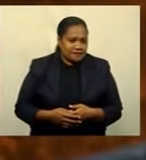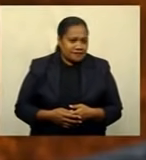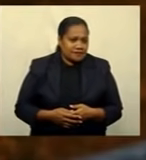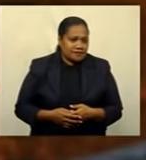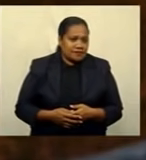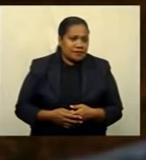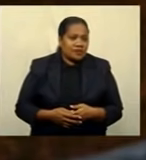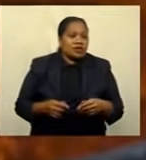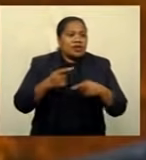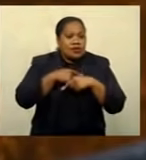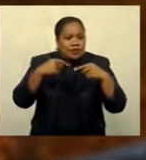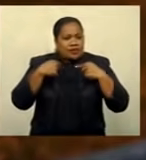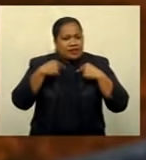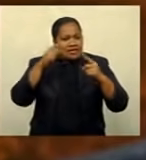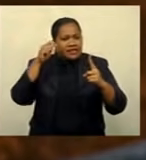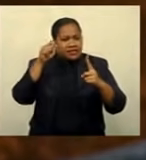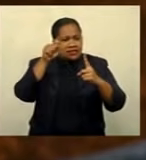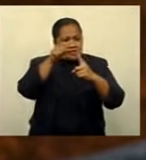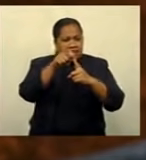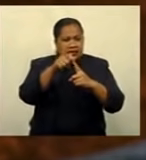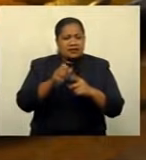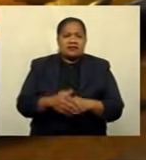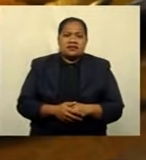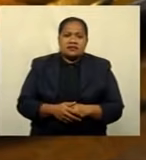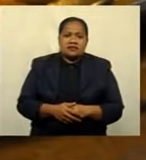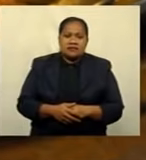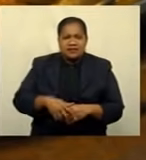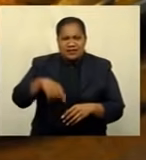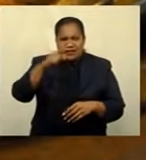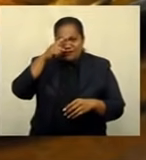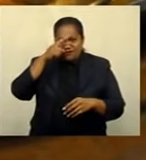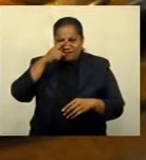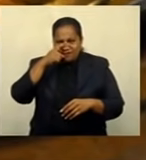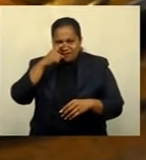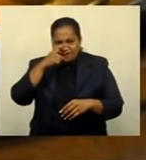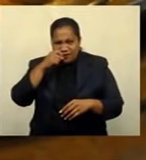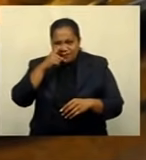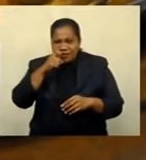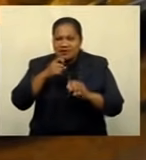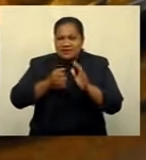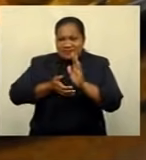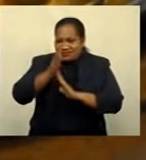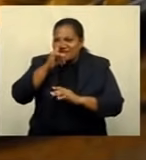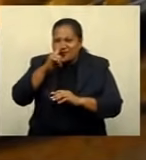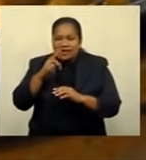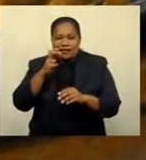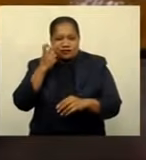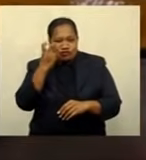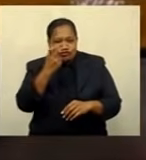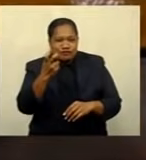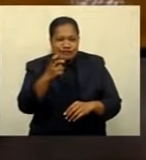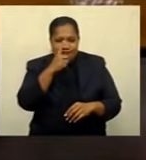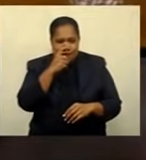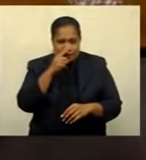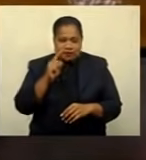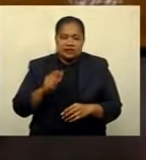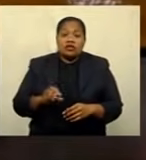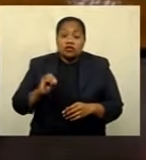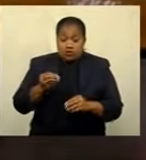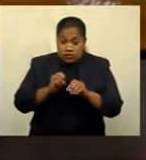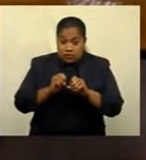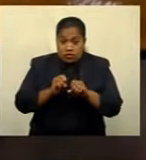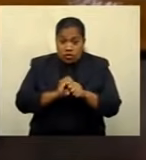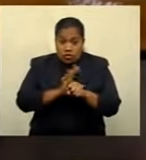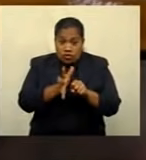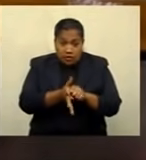and we target high-end people and the tourists as well. So due to COVID border closed,